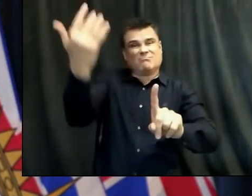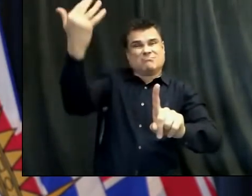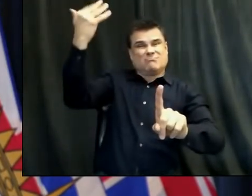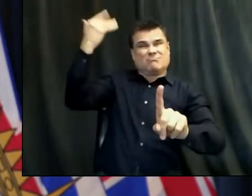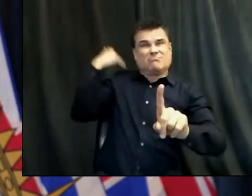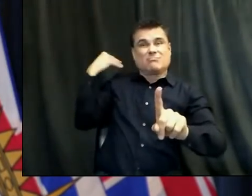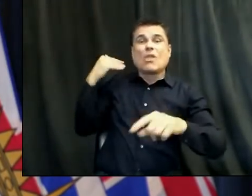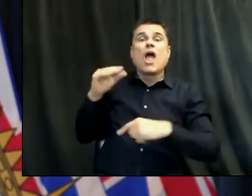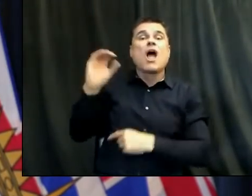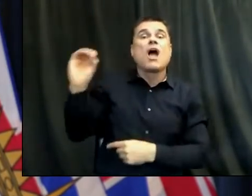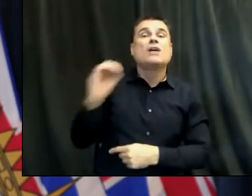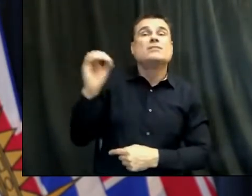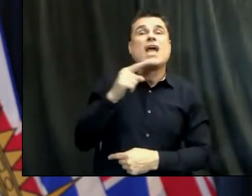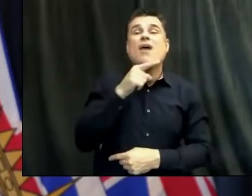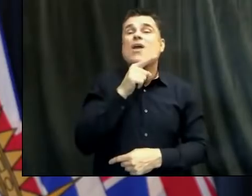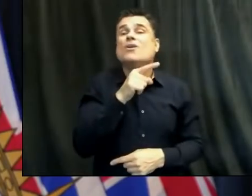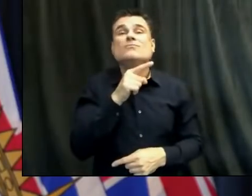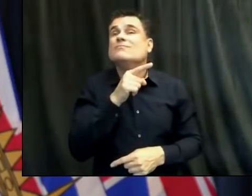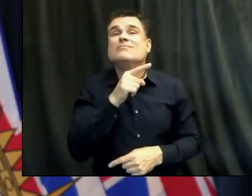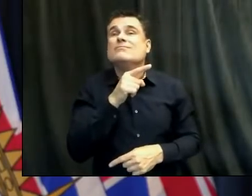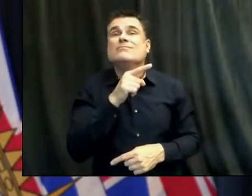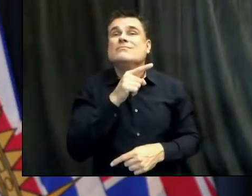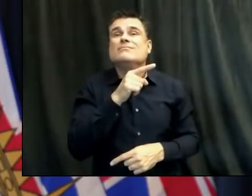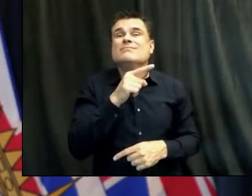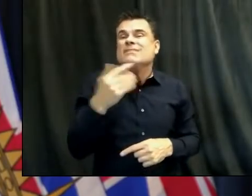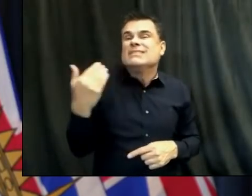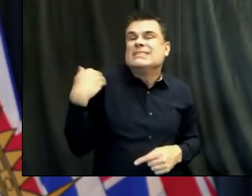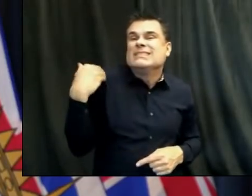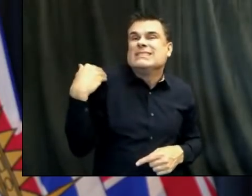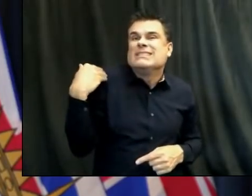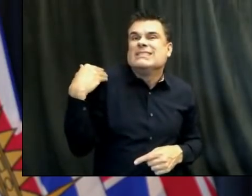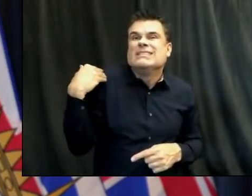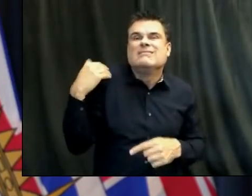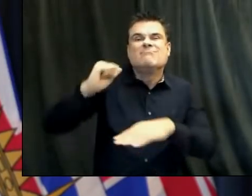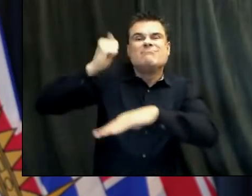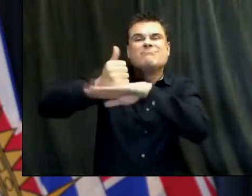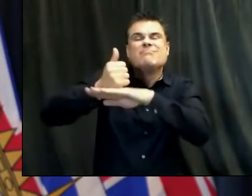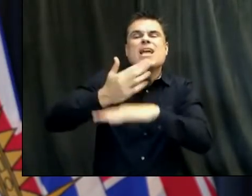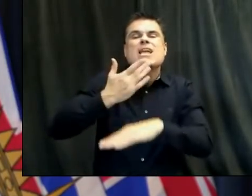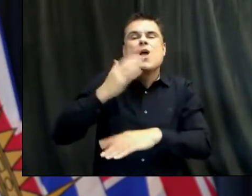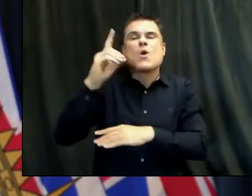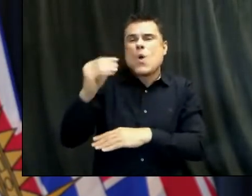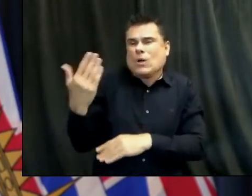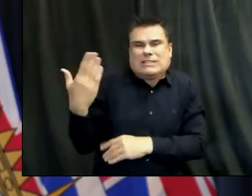has included in some of their different color zones now. So